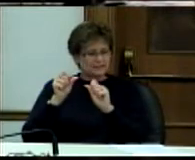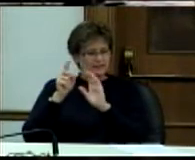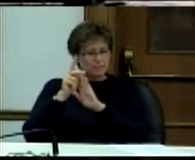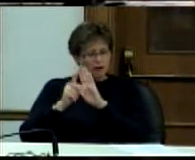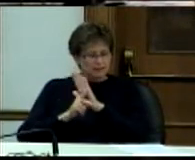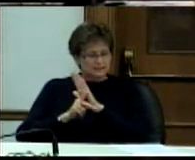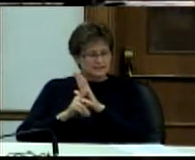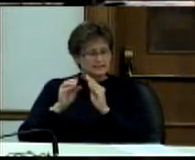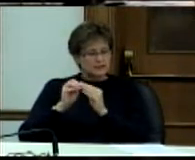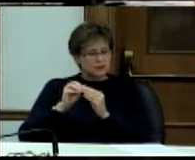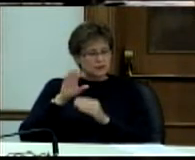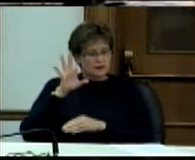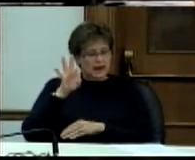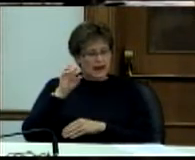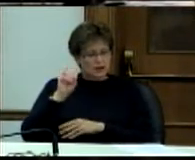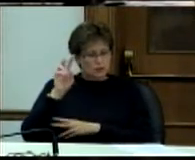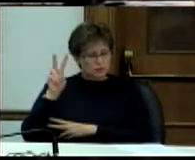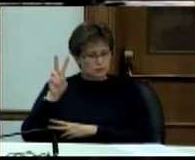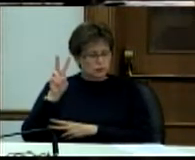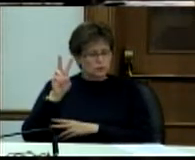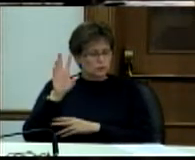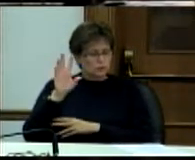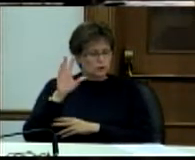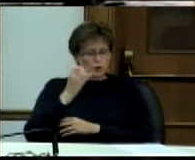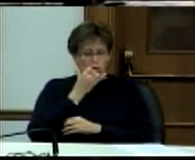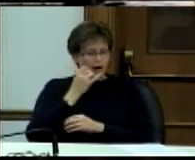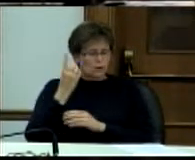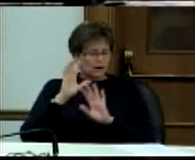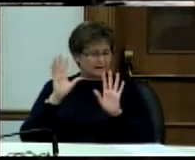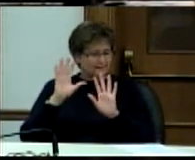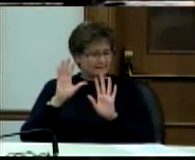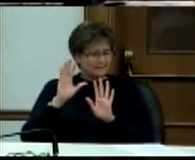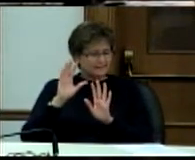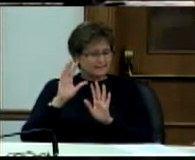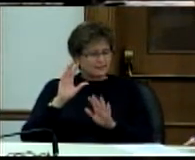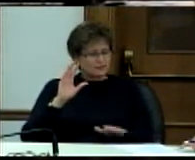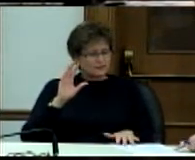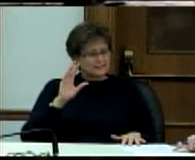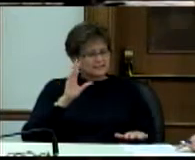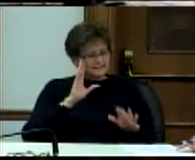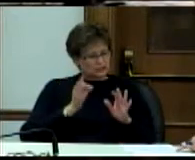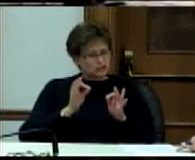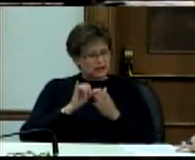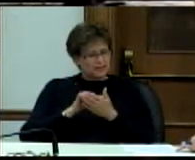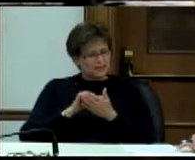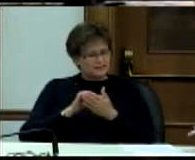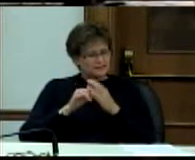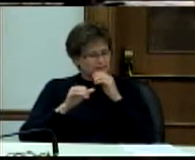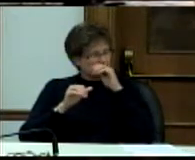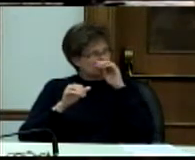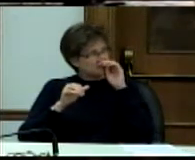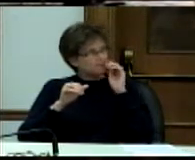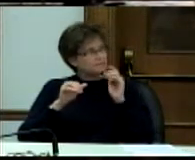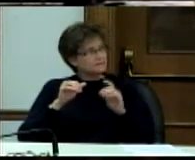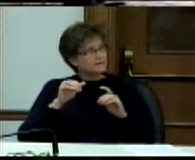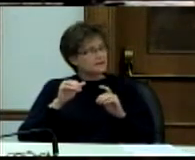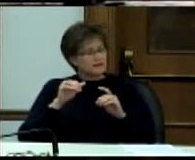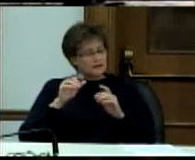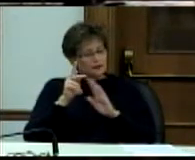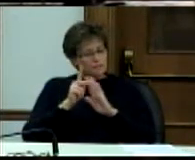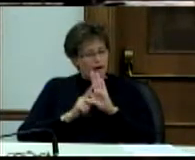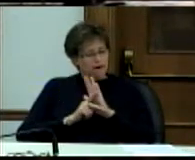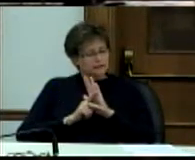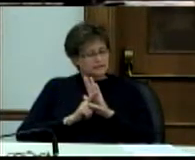Policy. Policy 902. I'm sorry, I'm looking at the wrong policies. Those are the rescission ones. Here